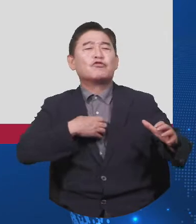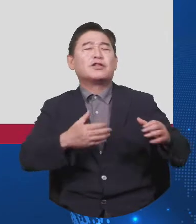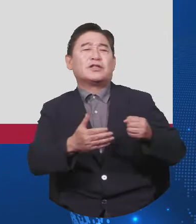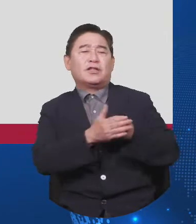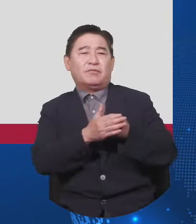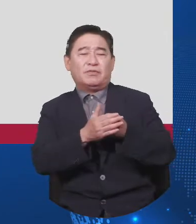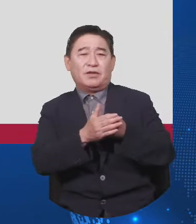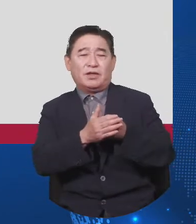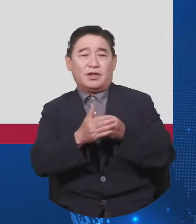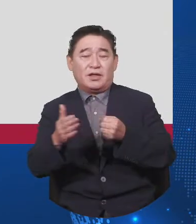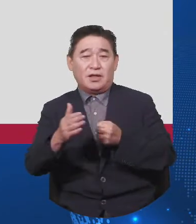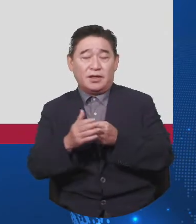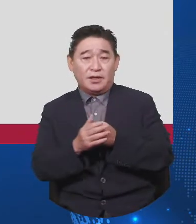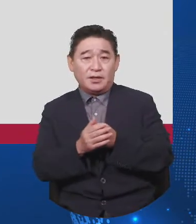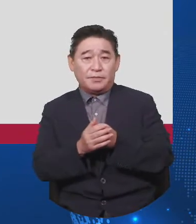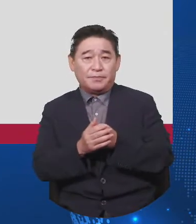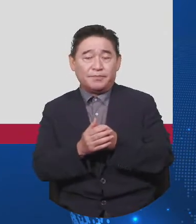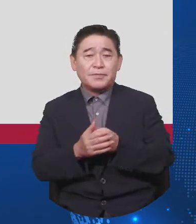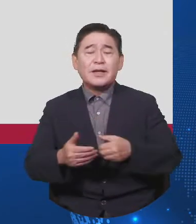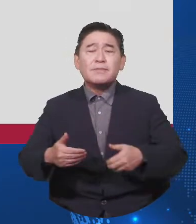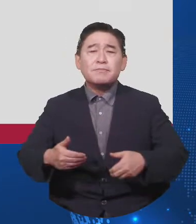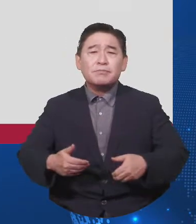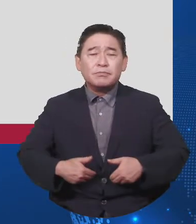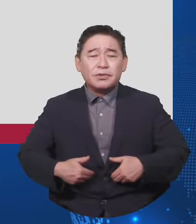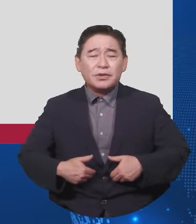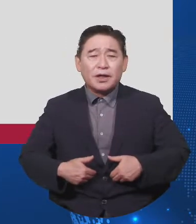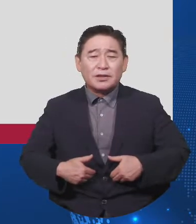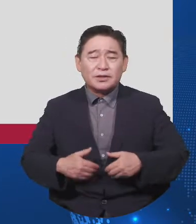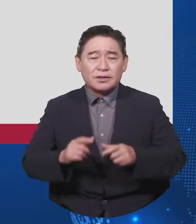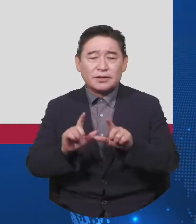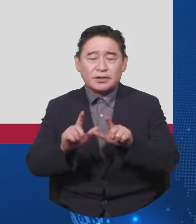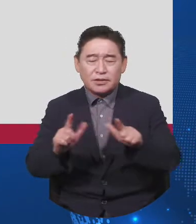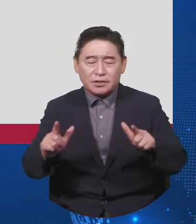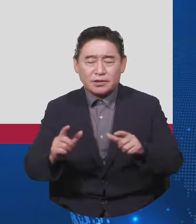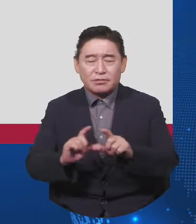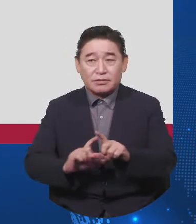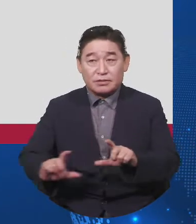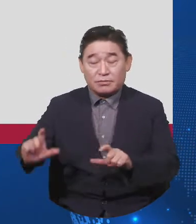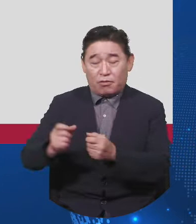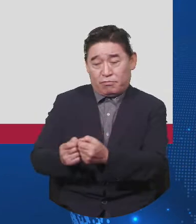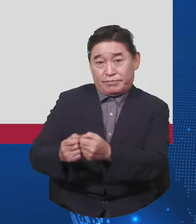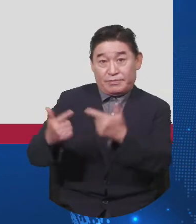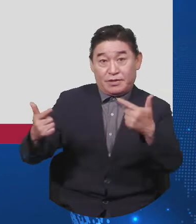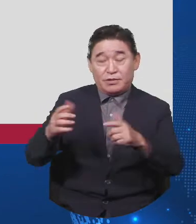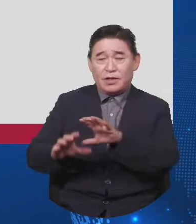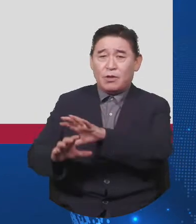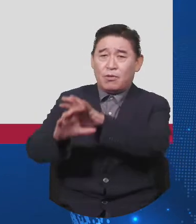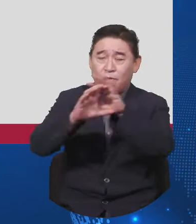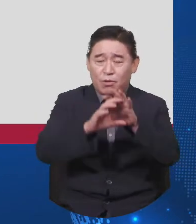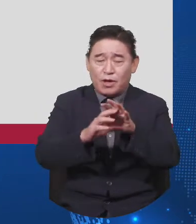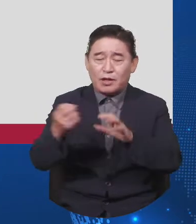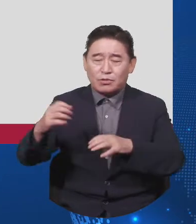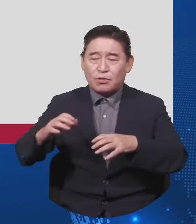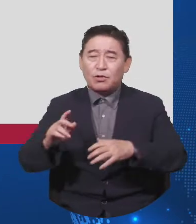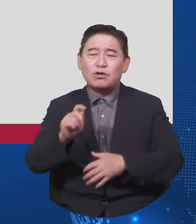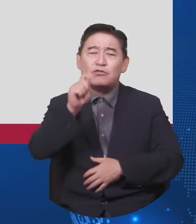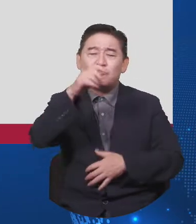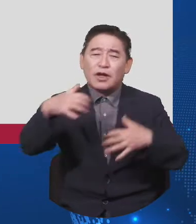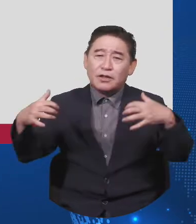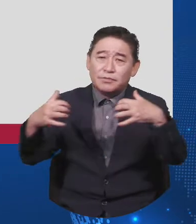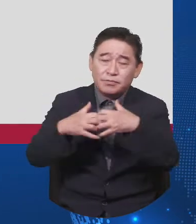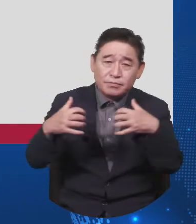pandemic, a main driver in this regard, but also the war in the Ukraine. UNDP did some